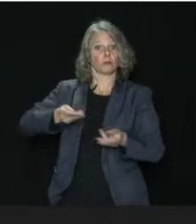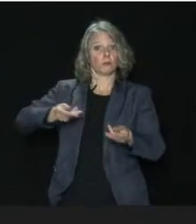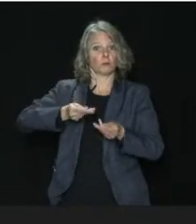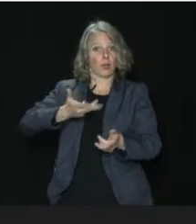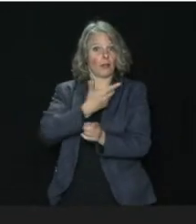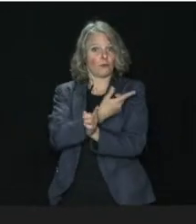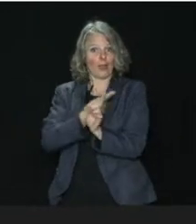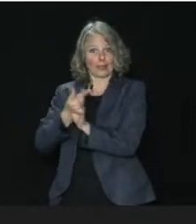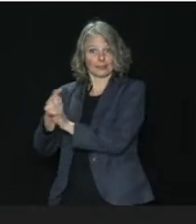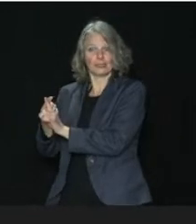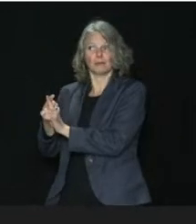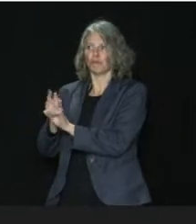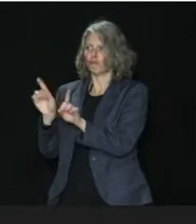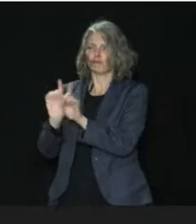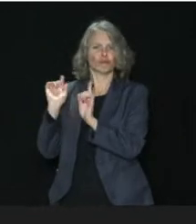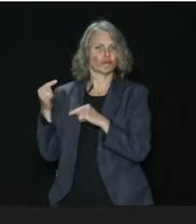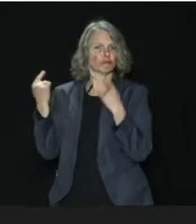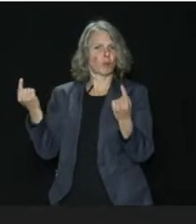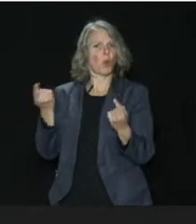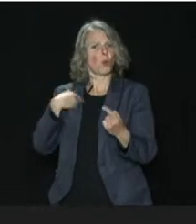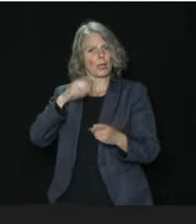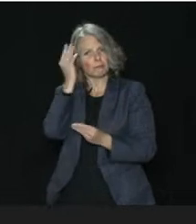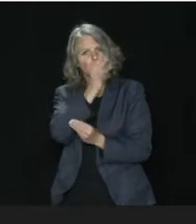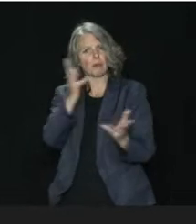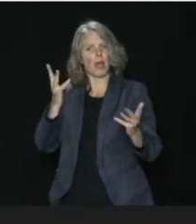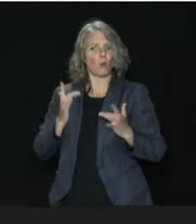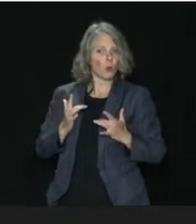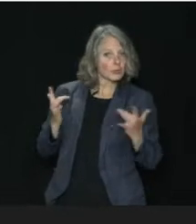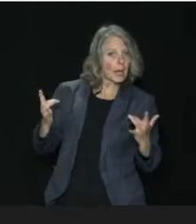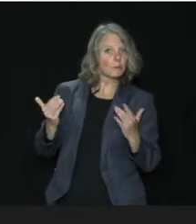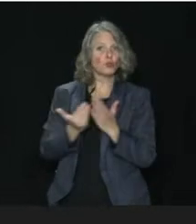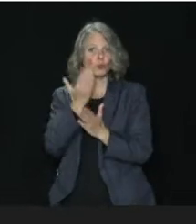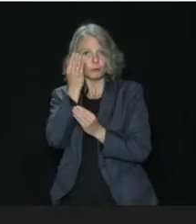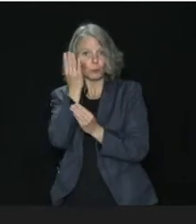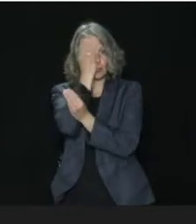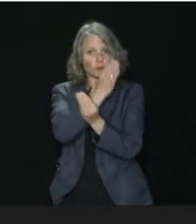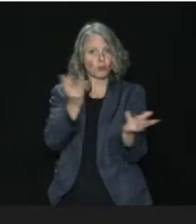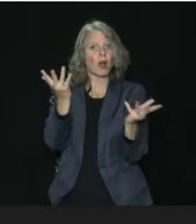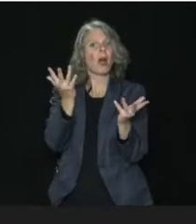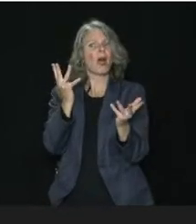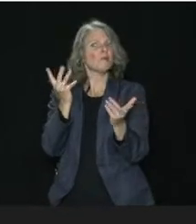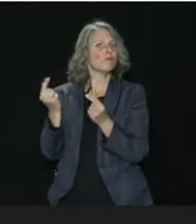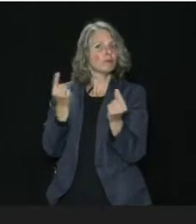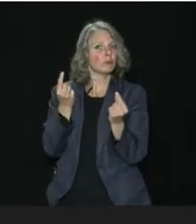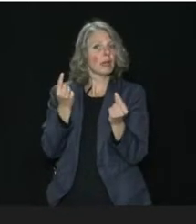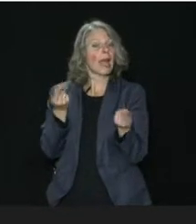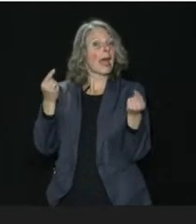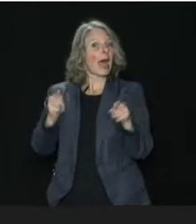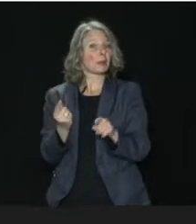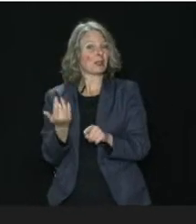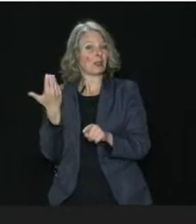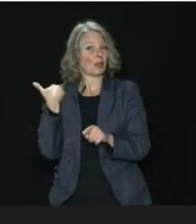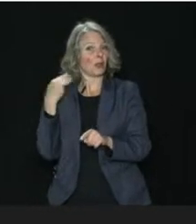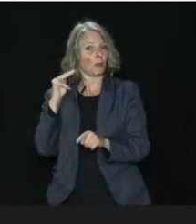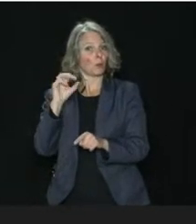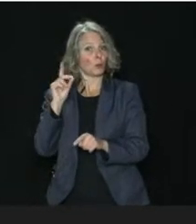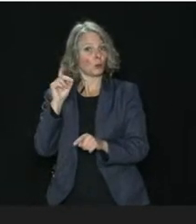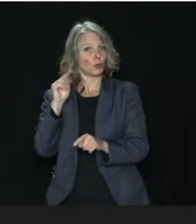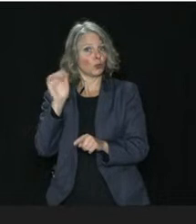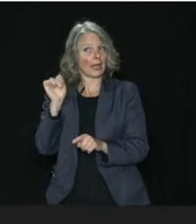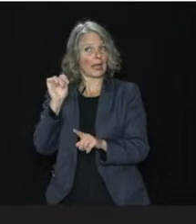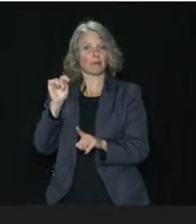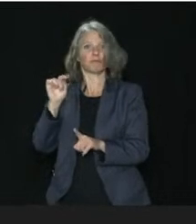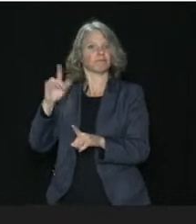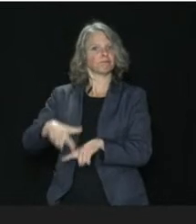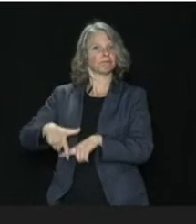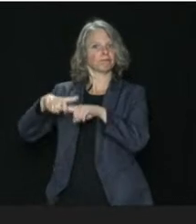date on our plans and progress. And when Moderna informed us that there would be delays while they worked to ramp up